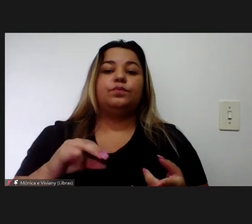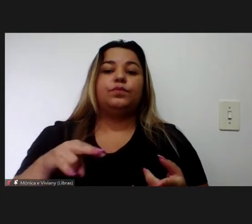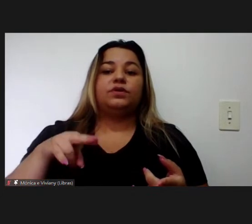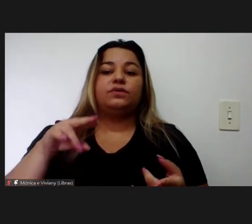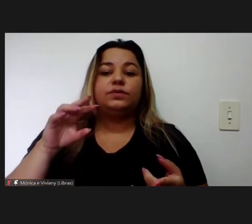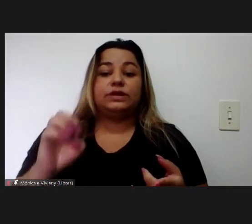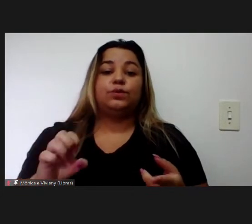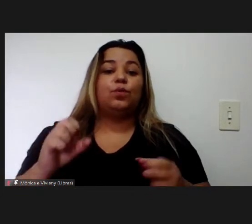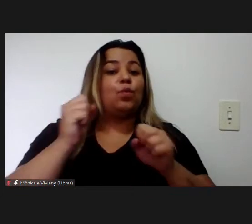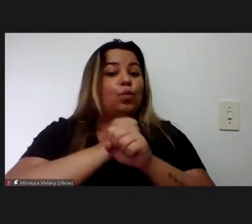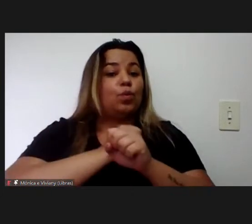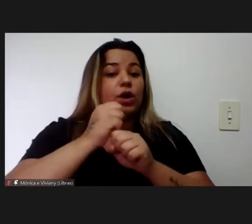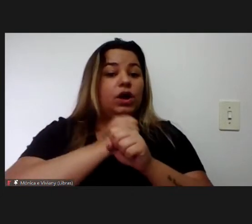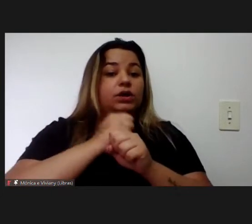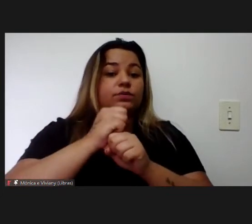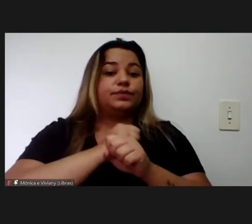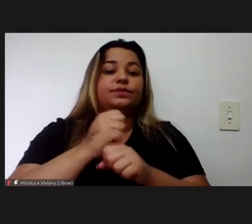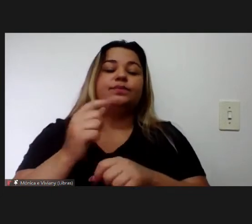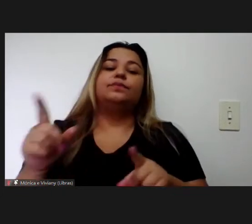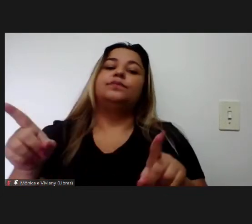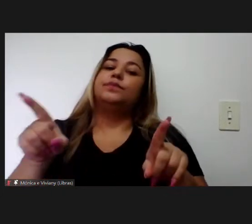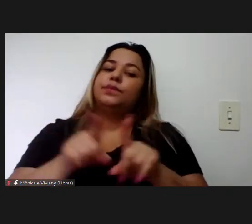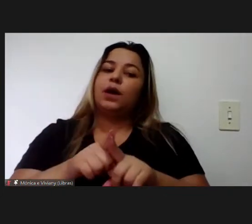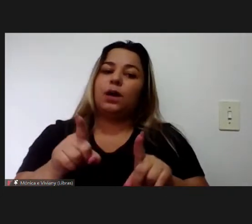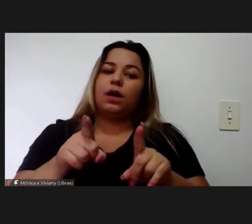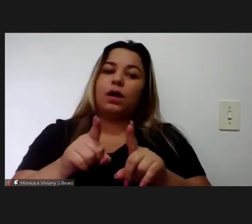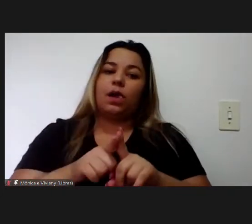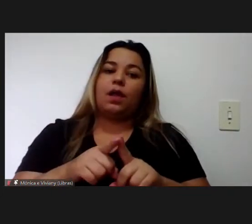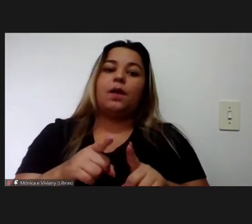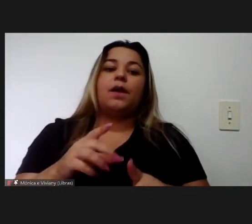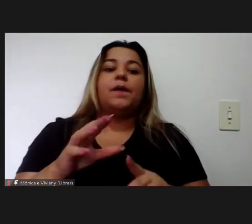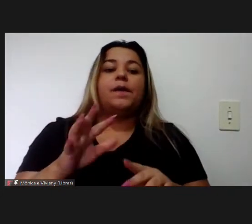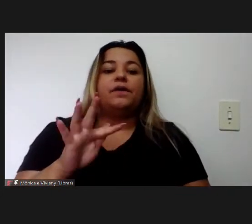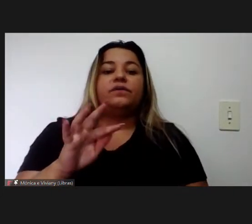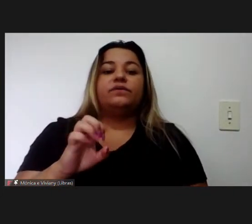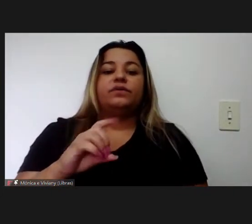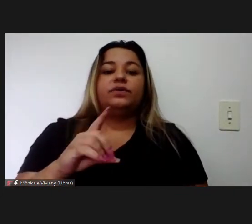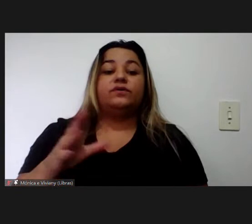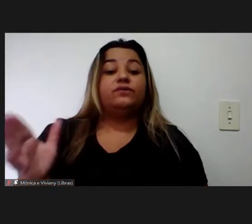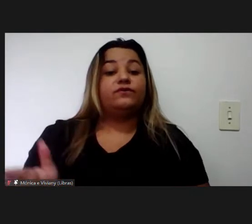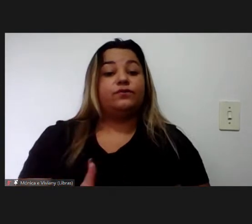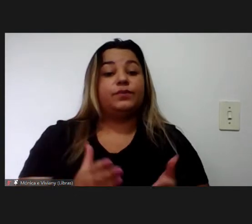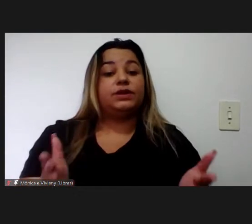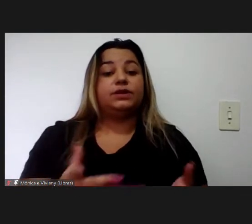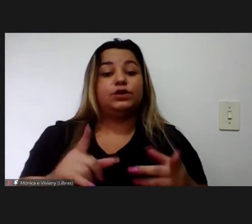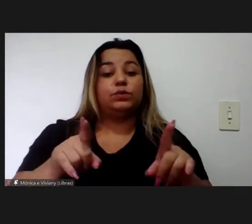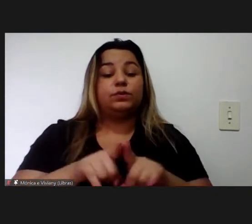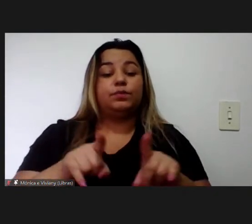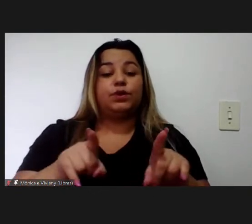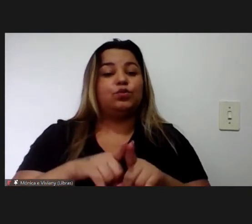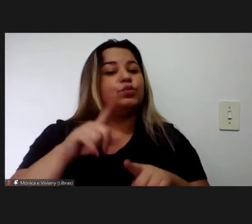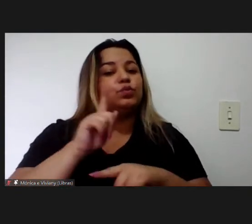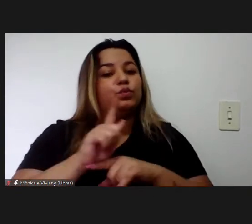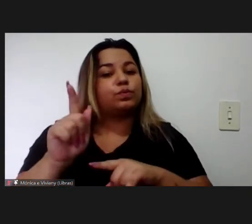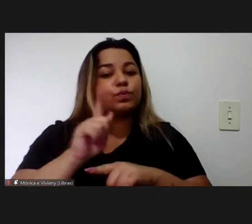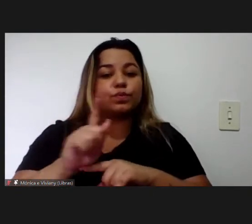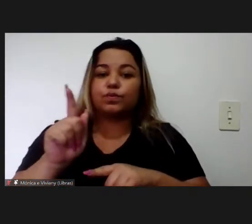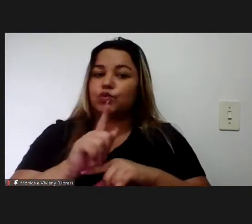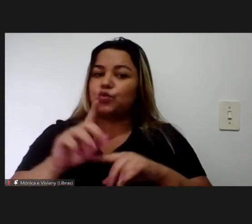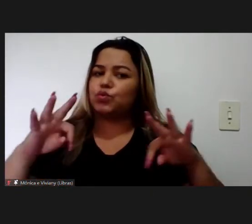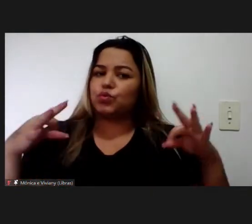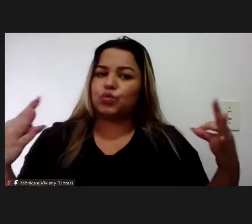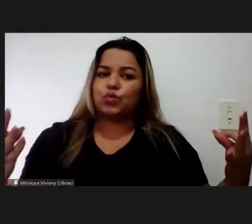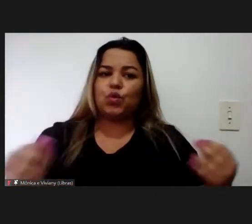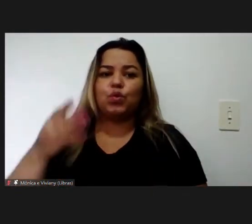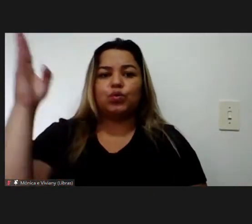Previne Brazil, that last year we had for the 27 units of the federation to foment the